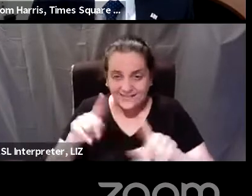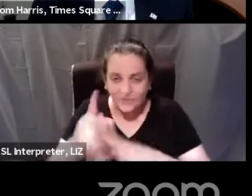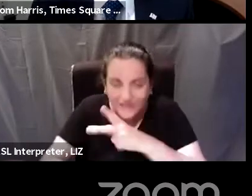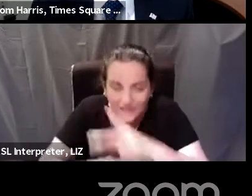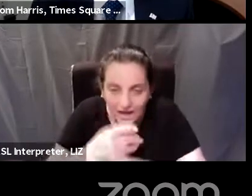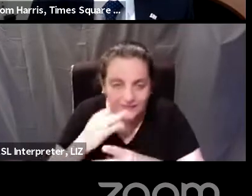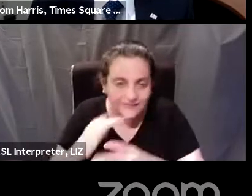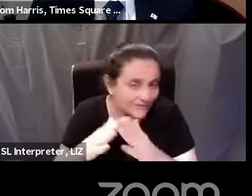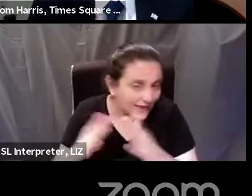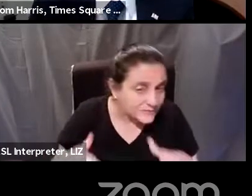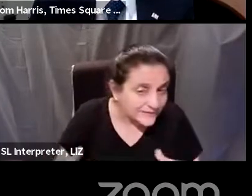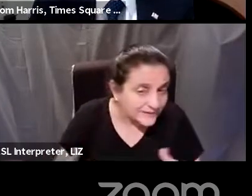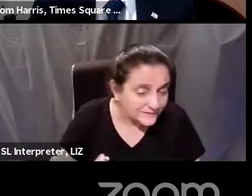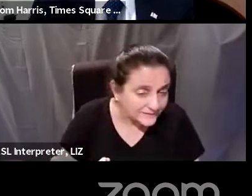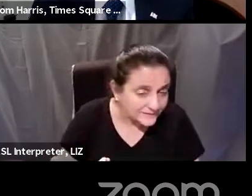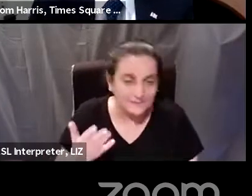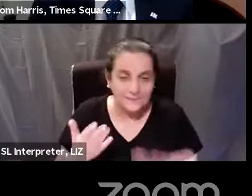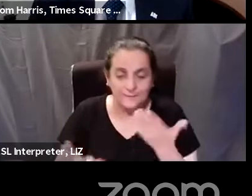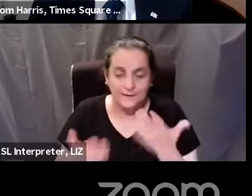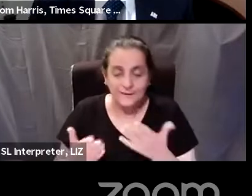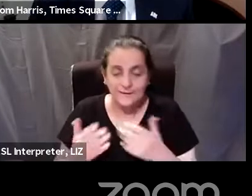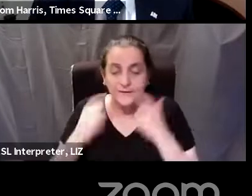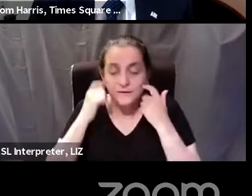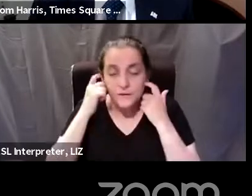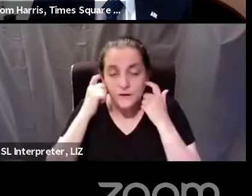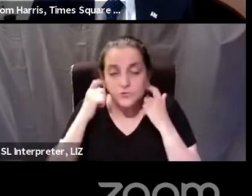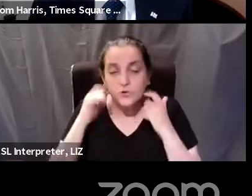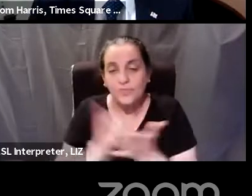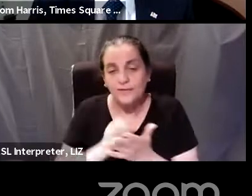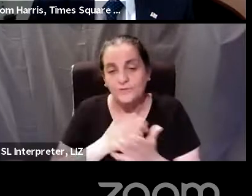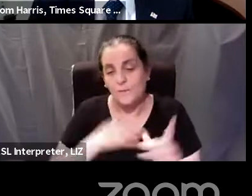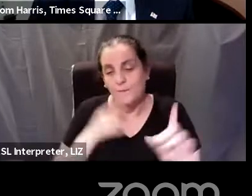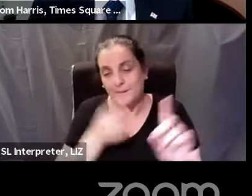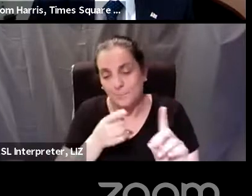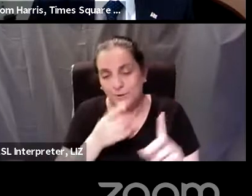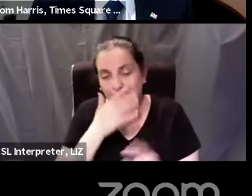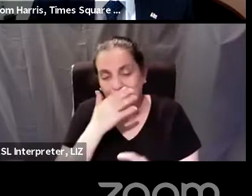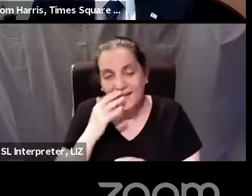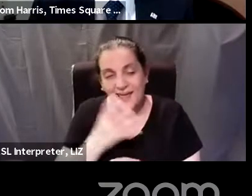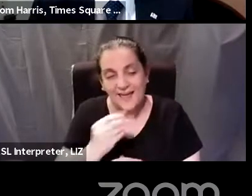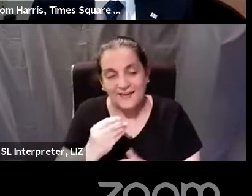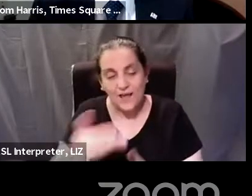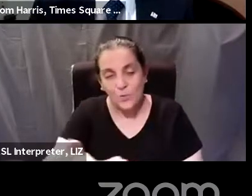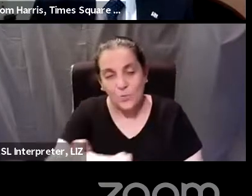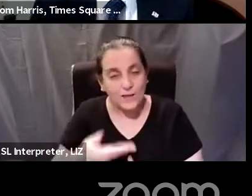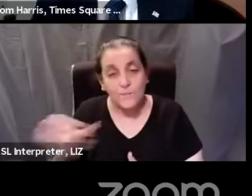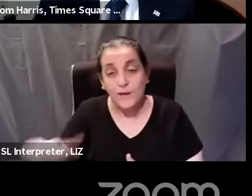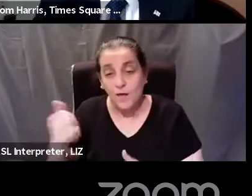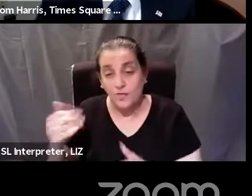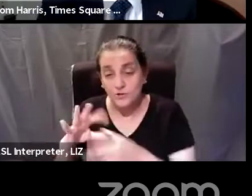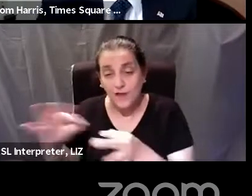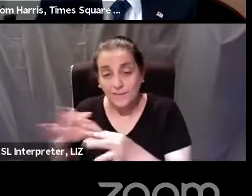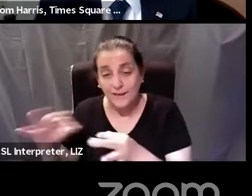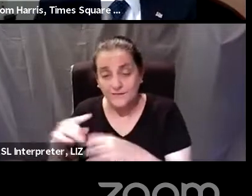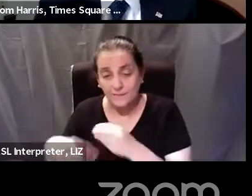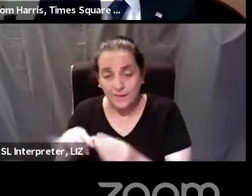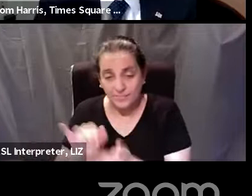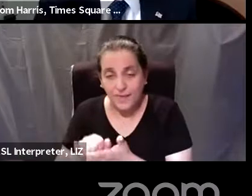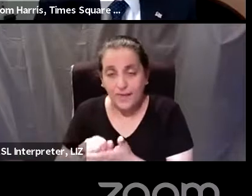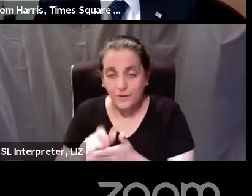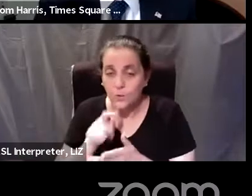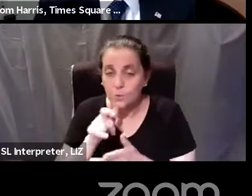opposed to more like two that you have right now. So that was more my point. And I welcome others' comments that are experts in this